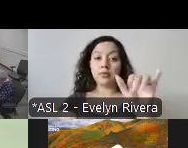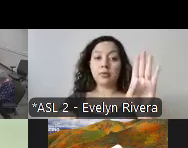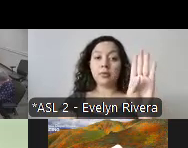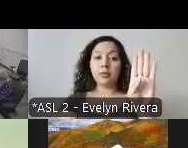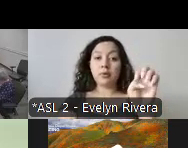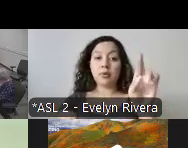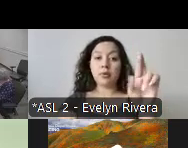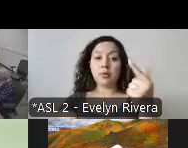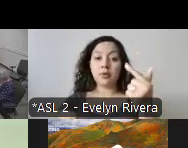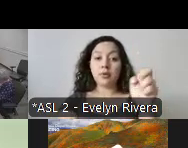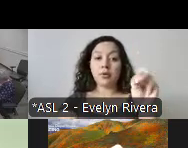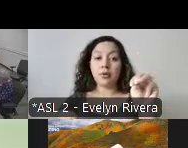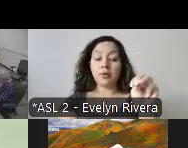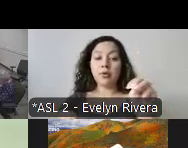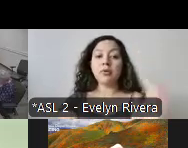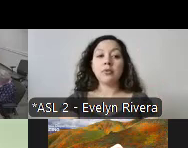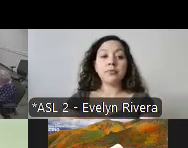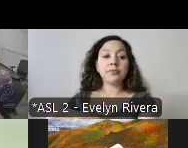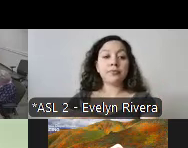Claire Day? Here.